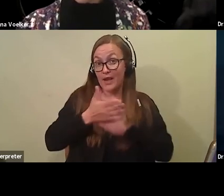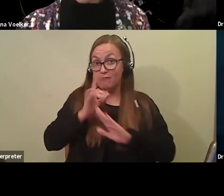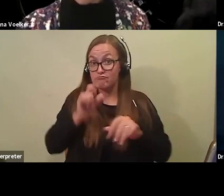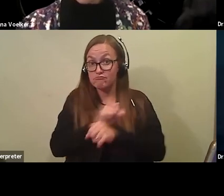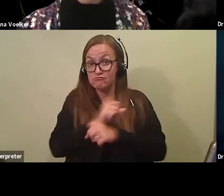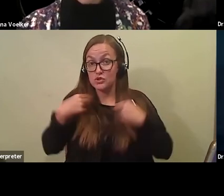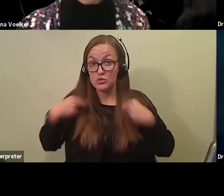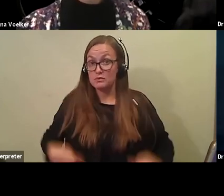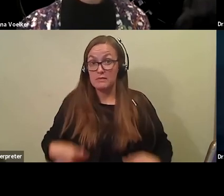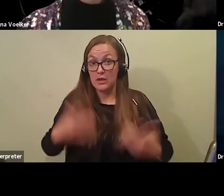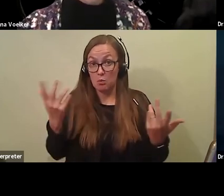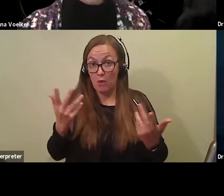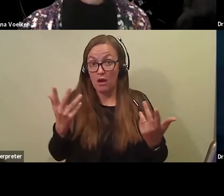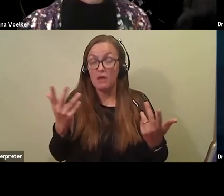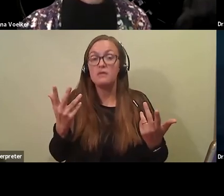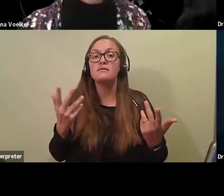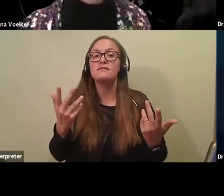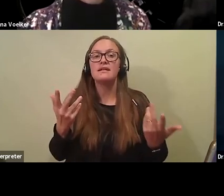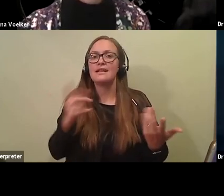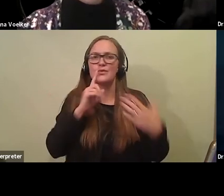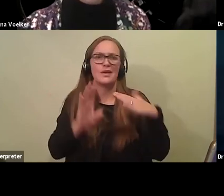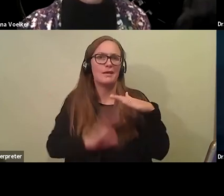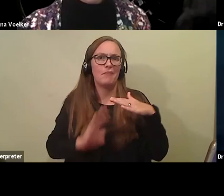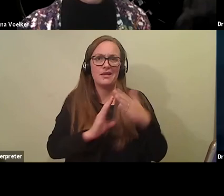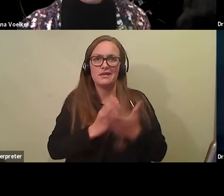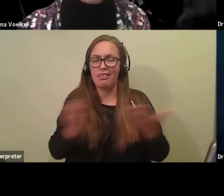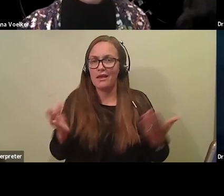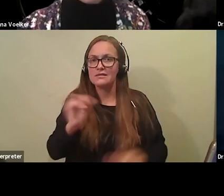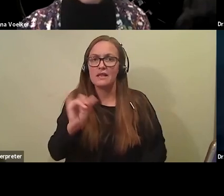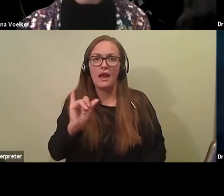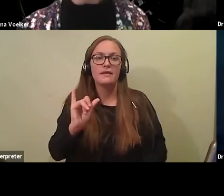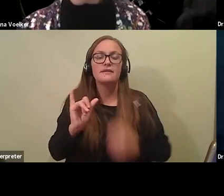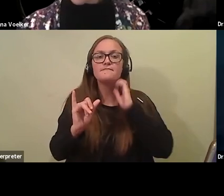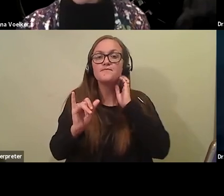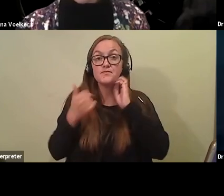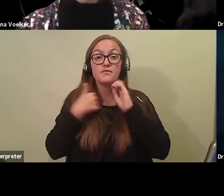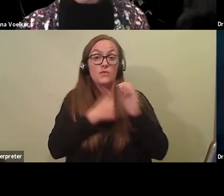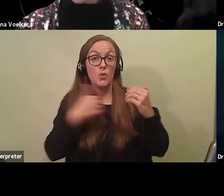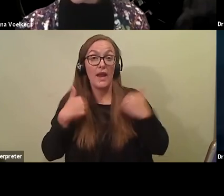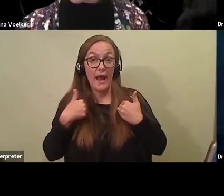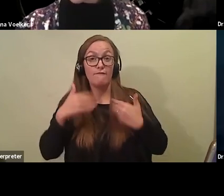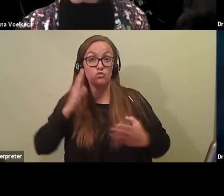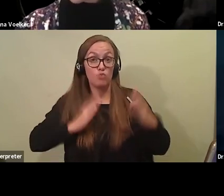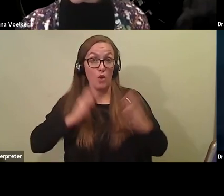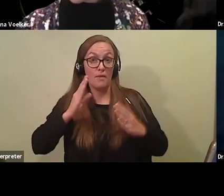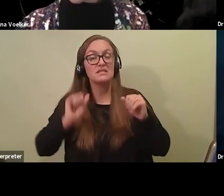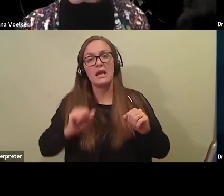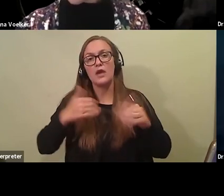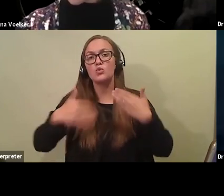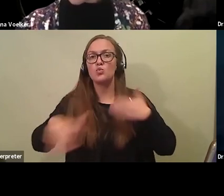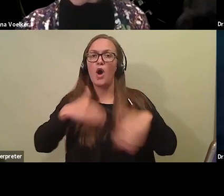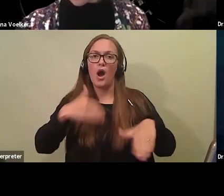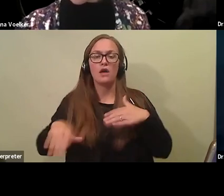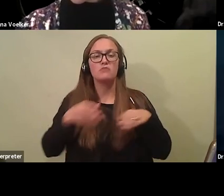human as possible, you know, are just really basic things. Like I mentioned that we do have robots that can walk more gracefully than